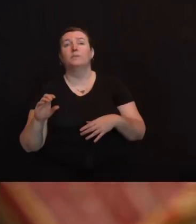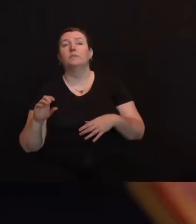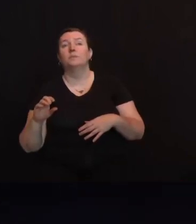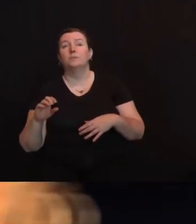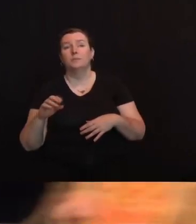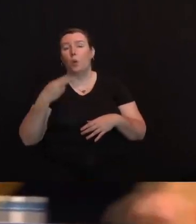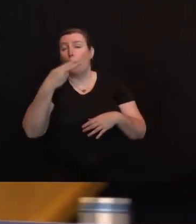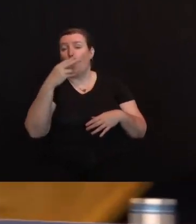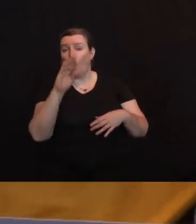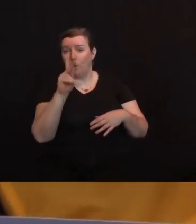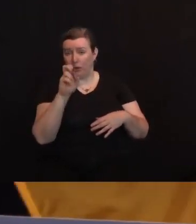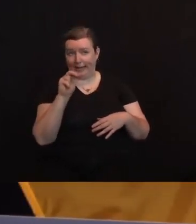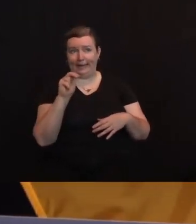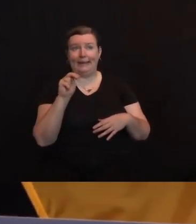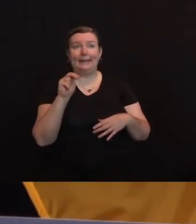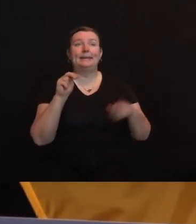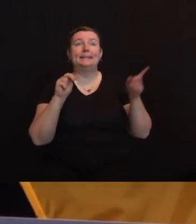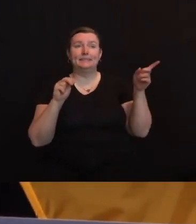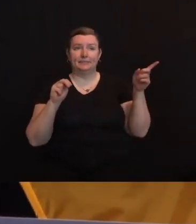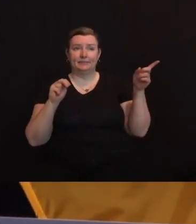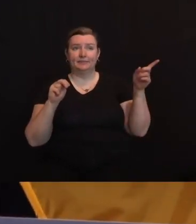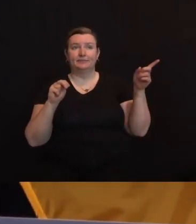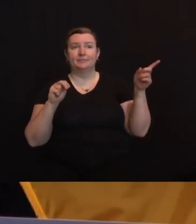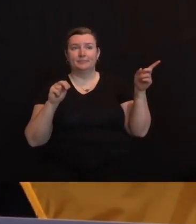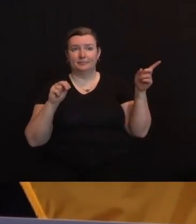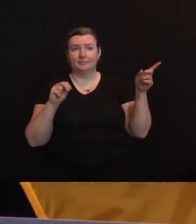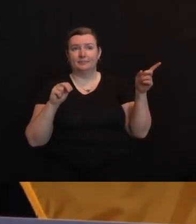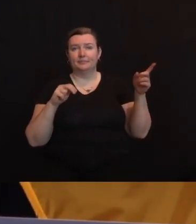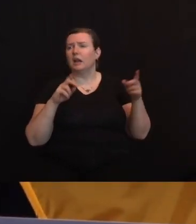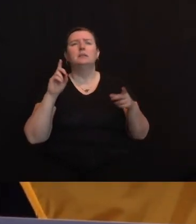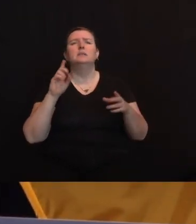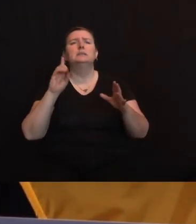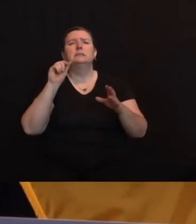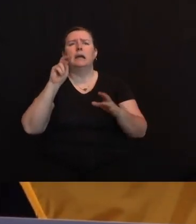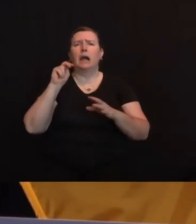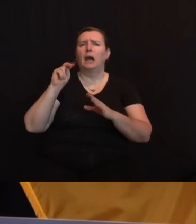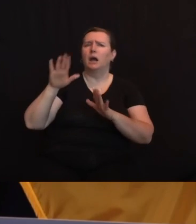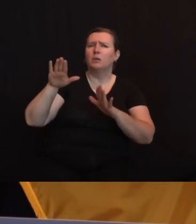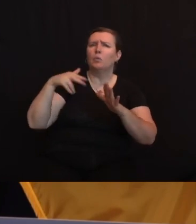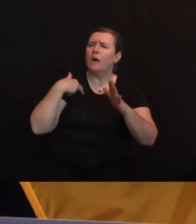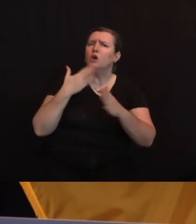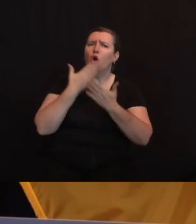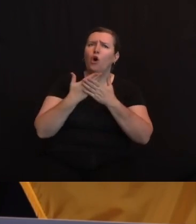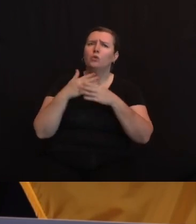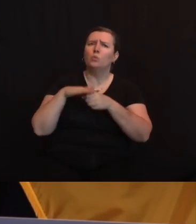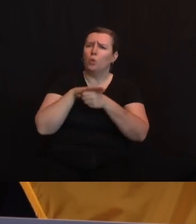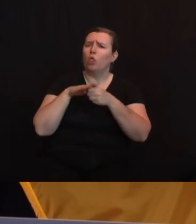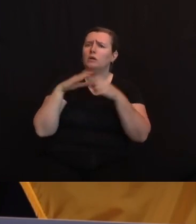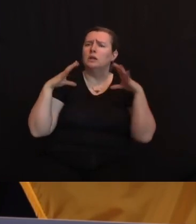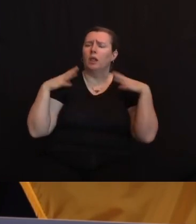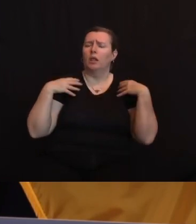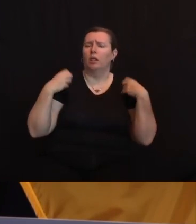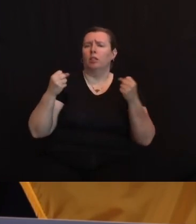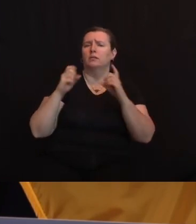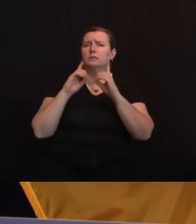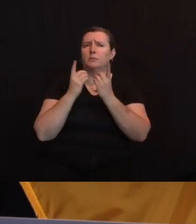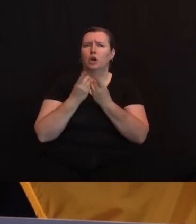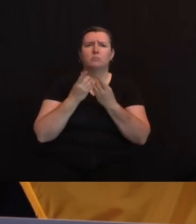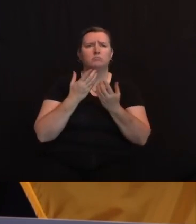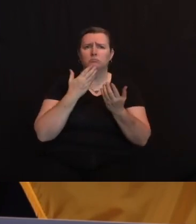are really lucky that we have a very robust local health department system and a really great healthcare